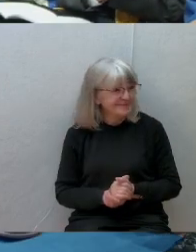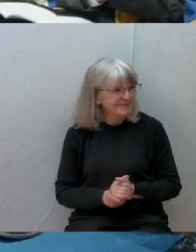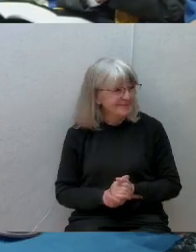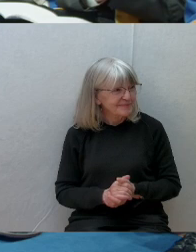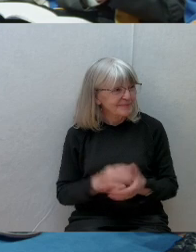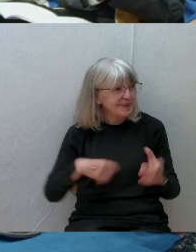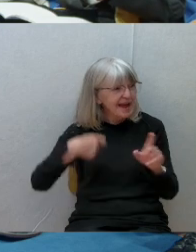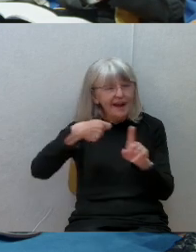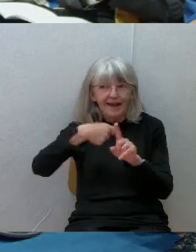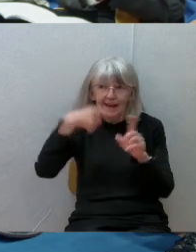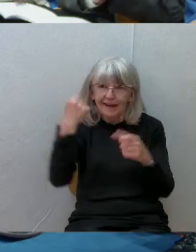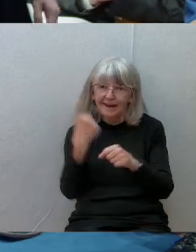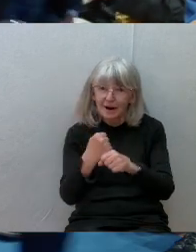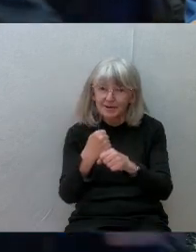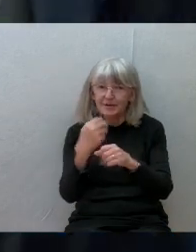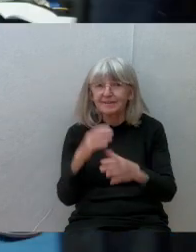Kayla Gardner.